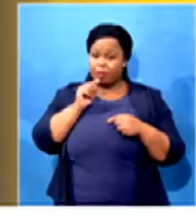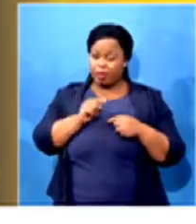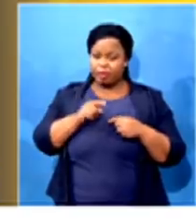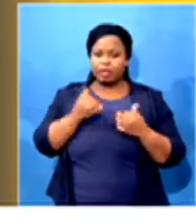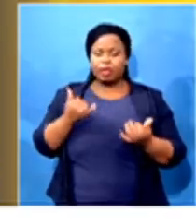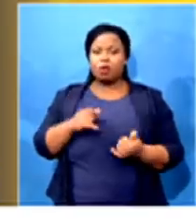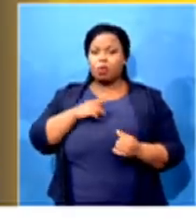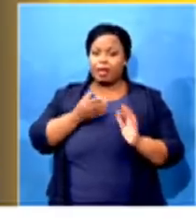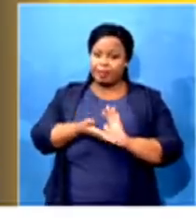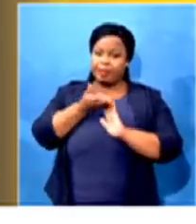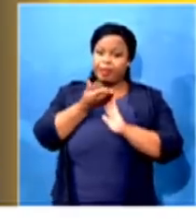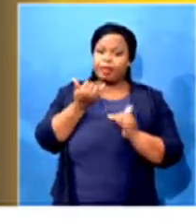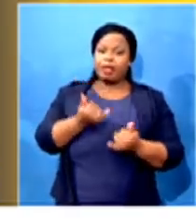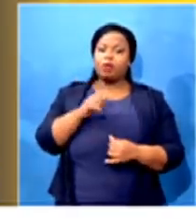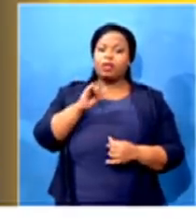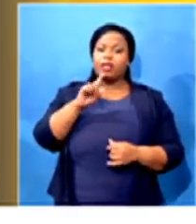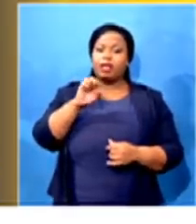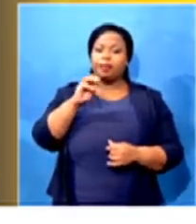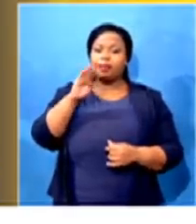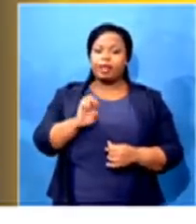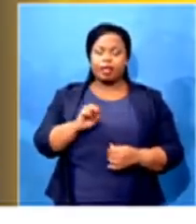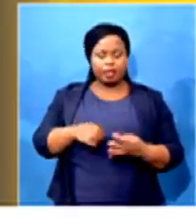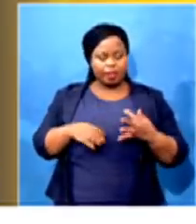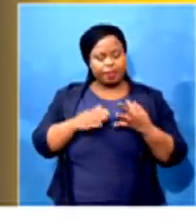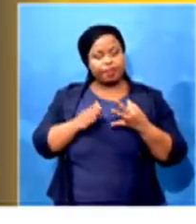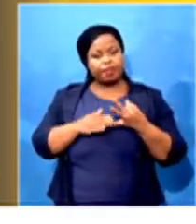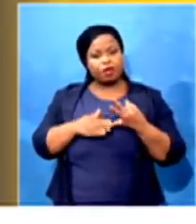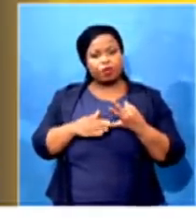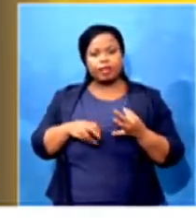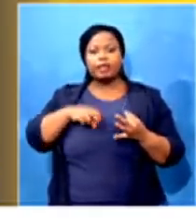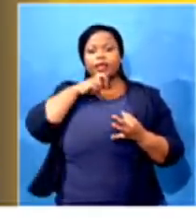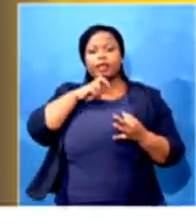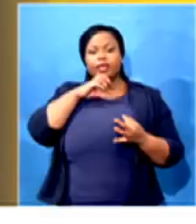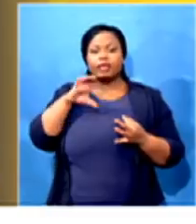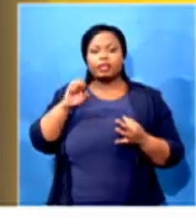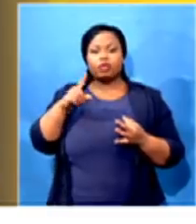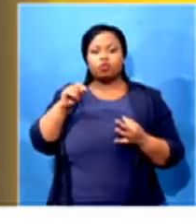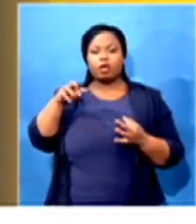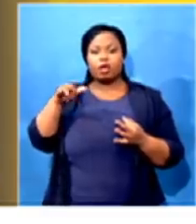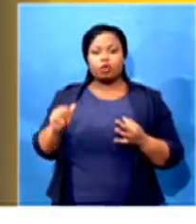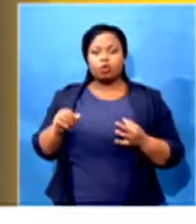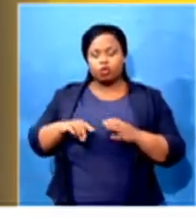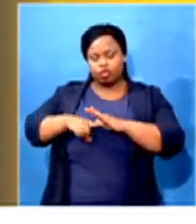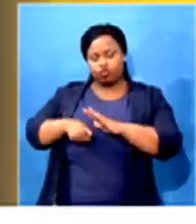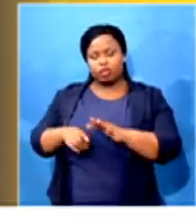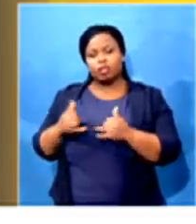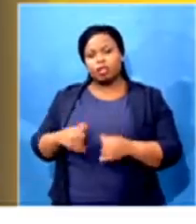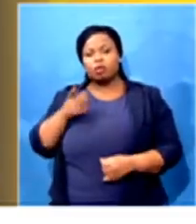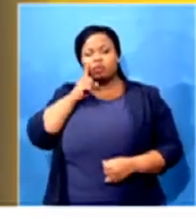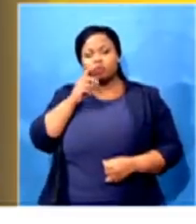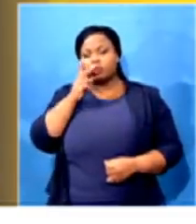the numbers are going up. And the third one will go to King Cetshwayo district. And then we start looking at the